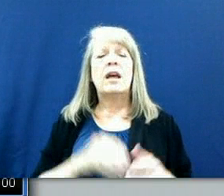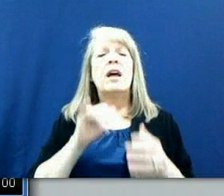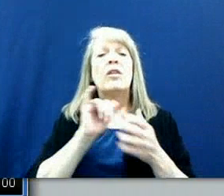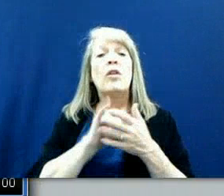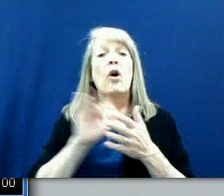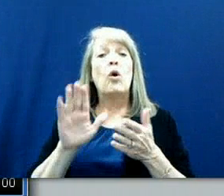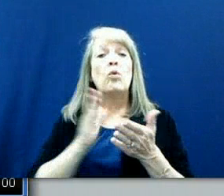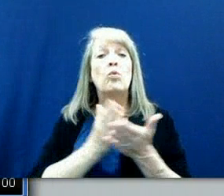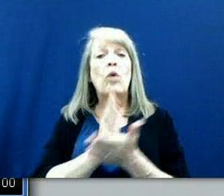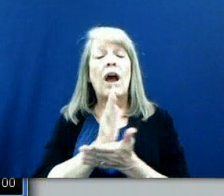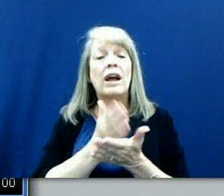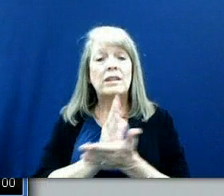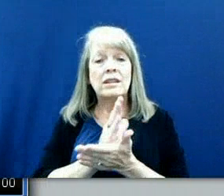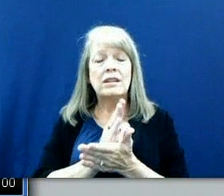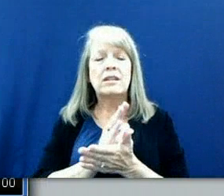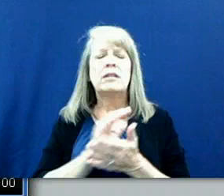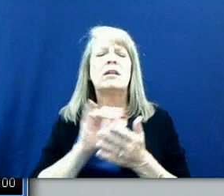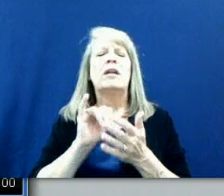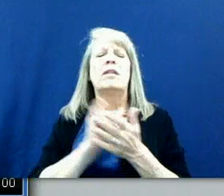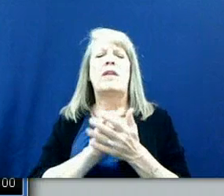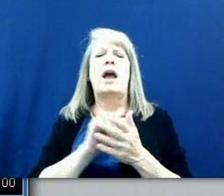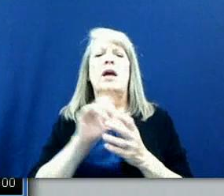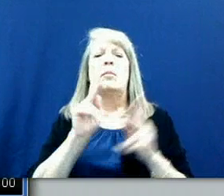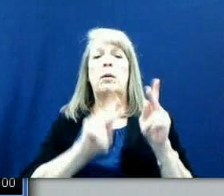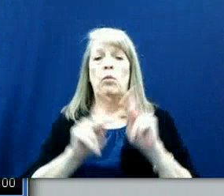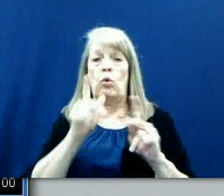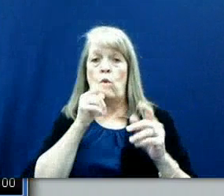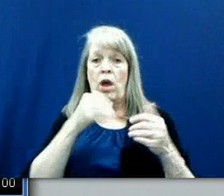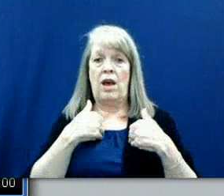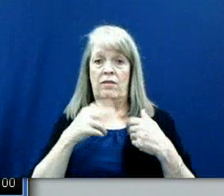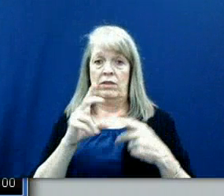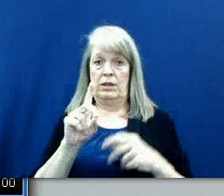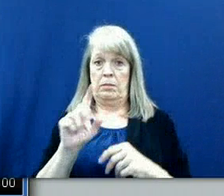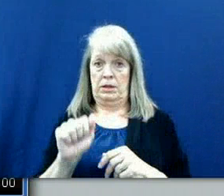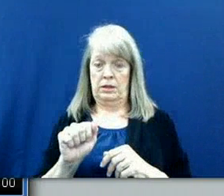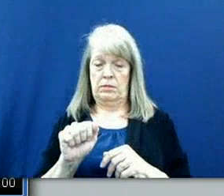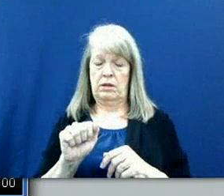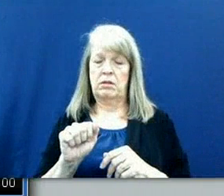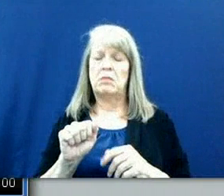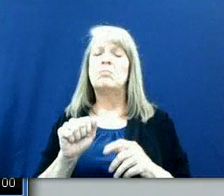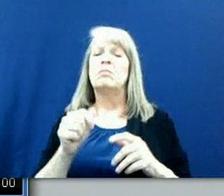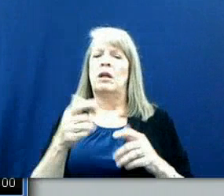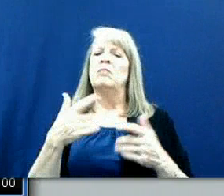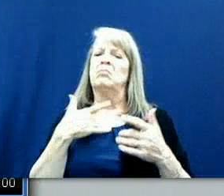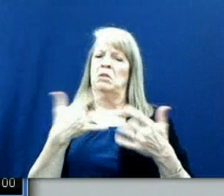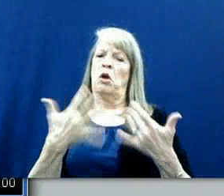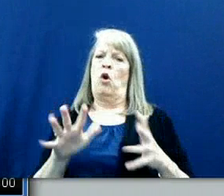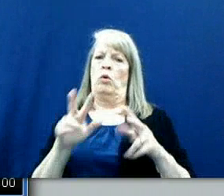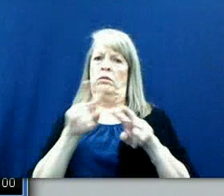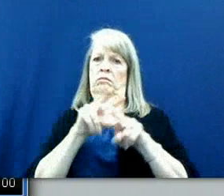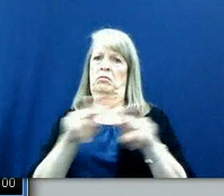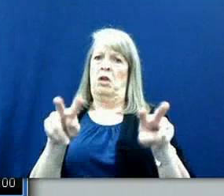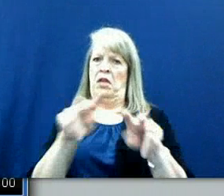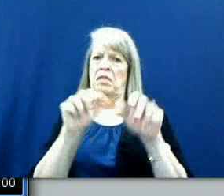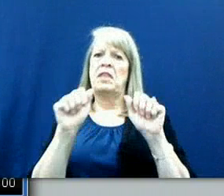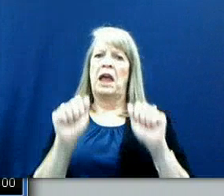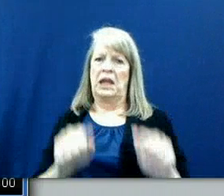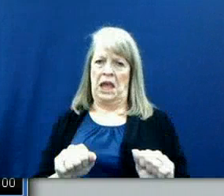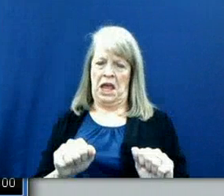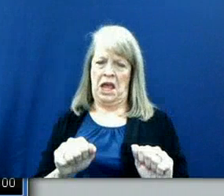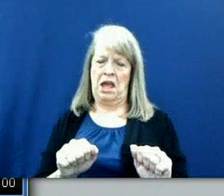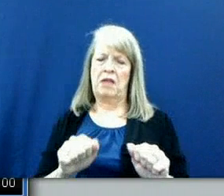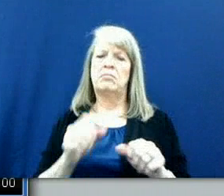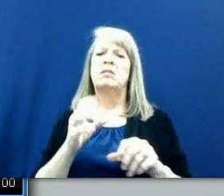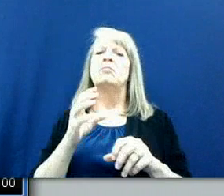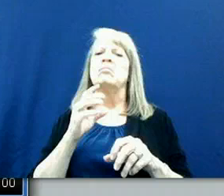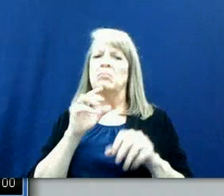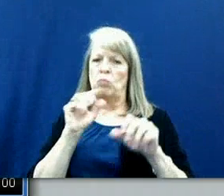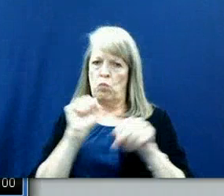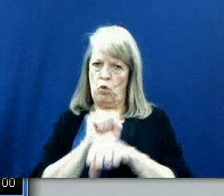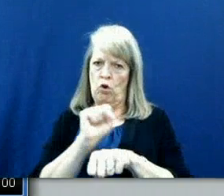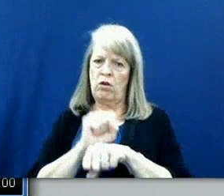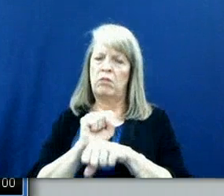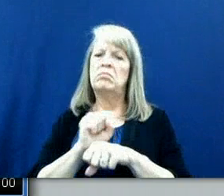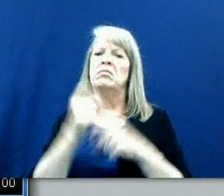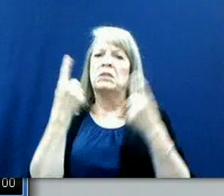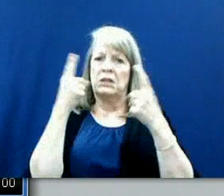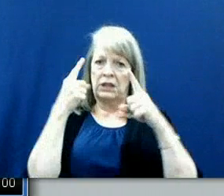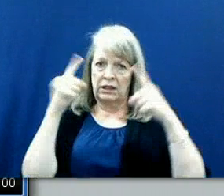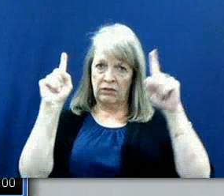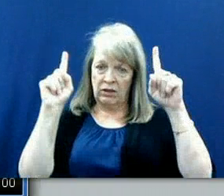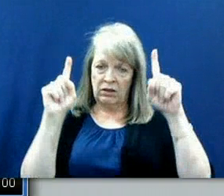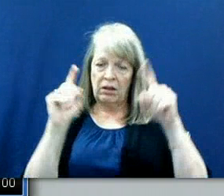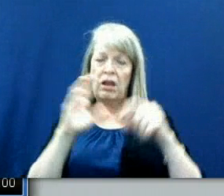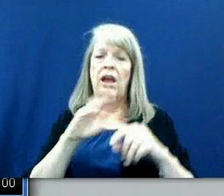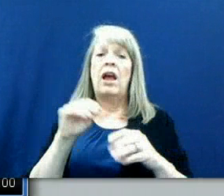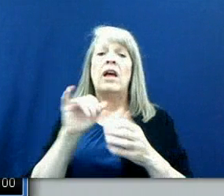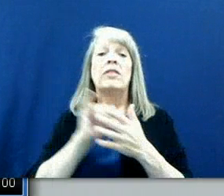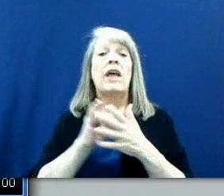These rights are that individuals with disabilities are generally presumed to be capable of engaging in gainful employment,